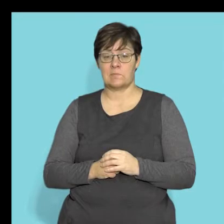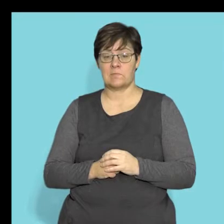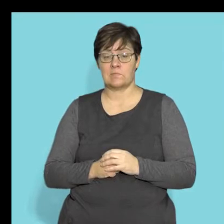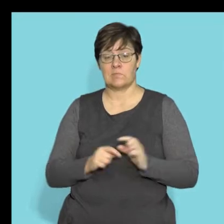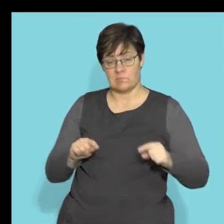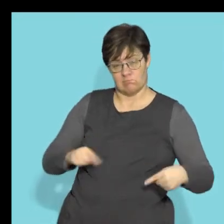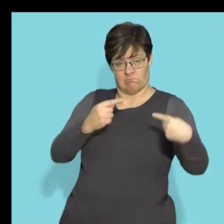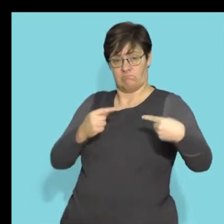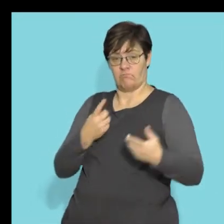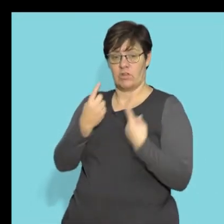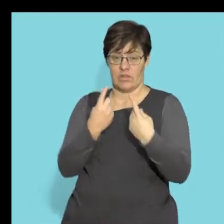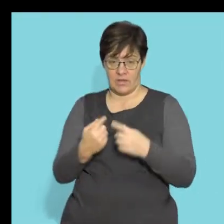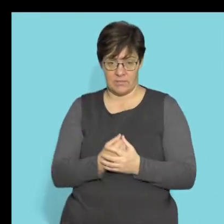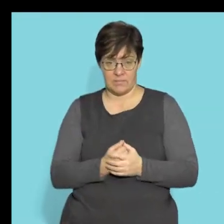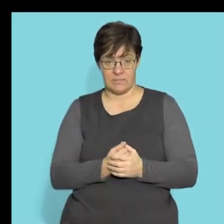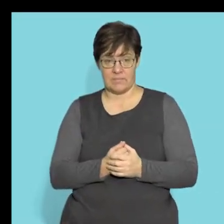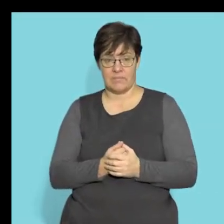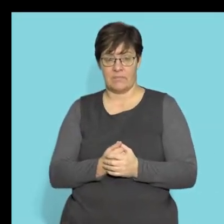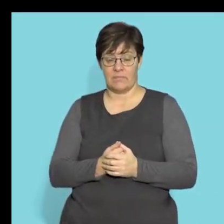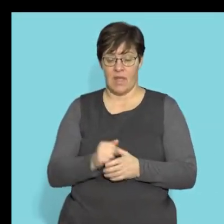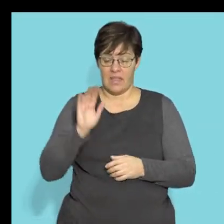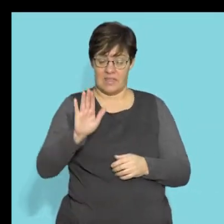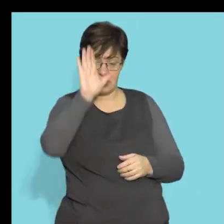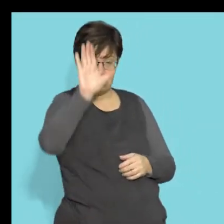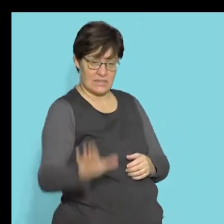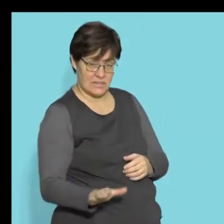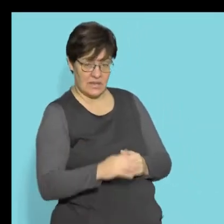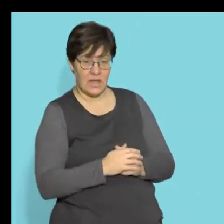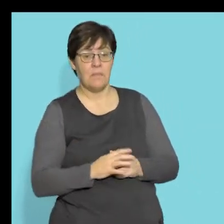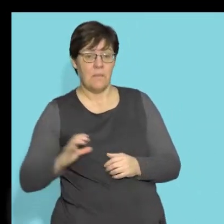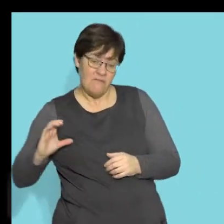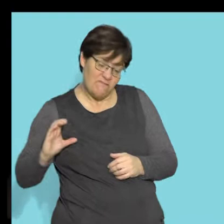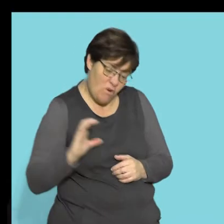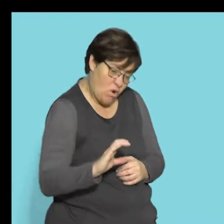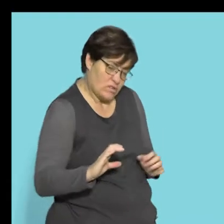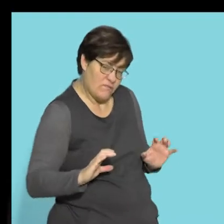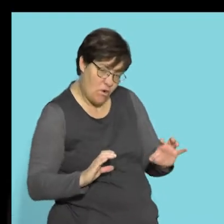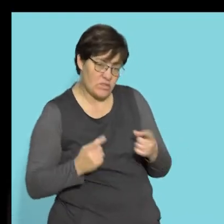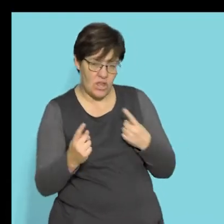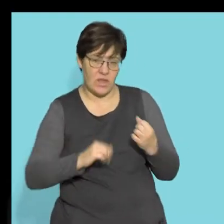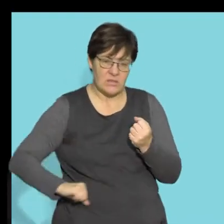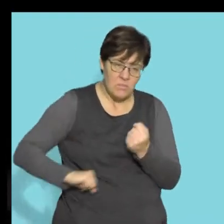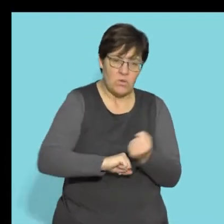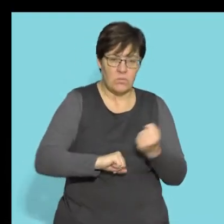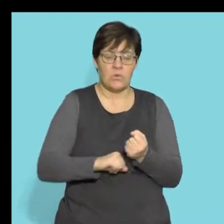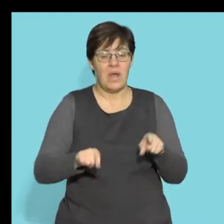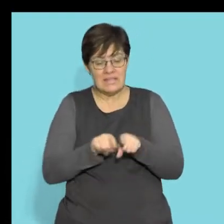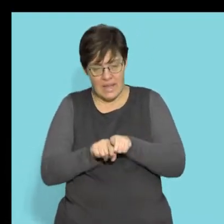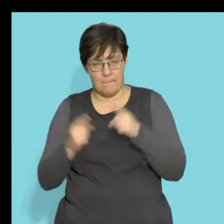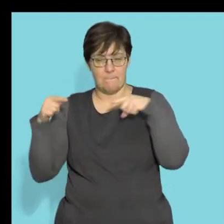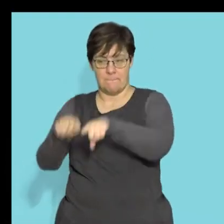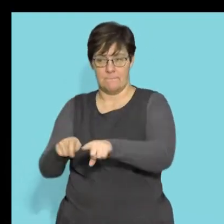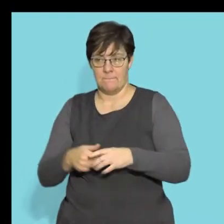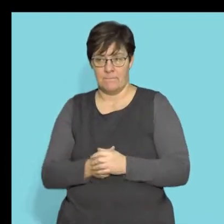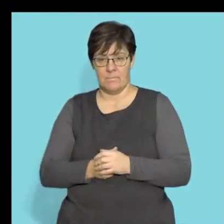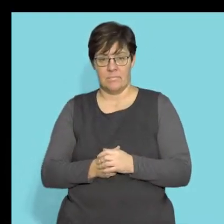like they're opposing each other. And in this region, they're reinforcing each other. They're